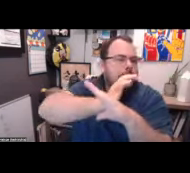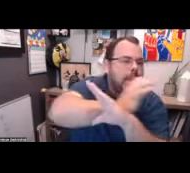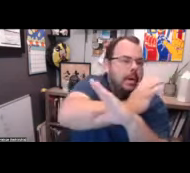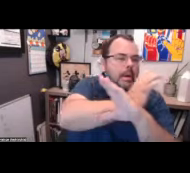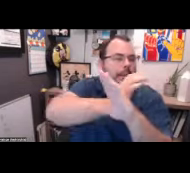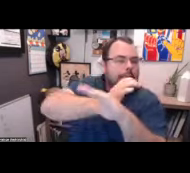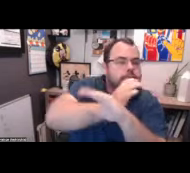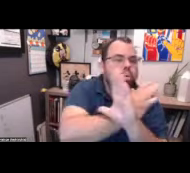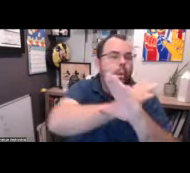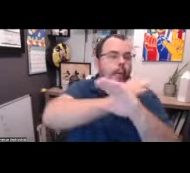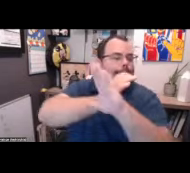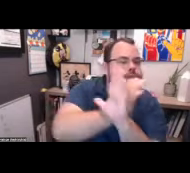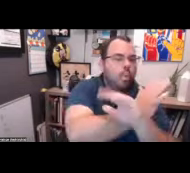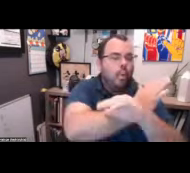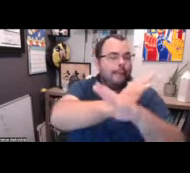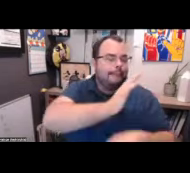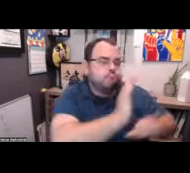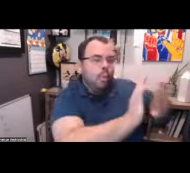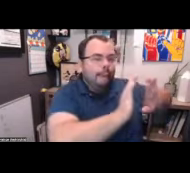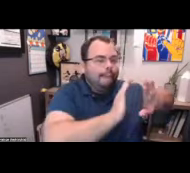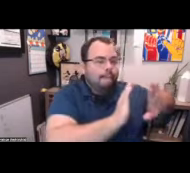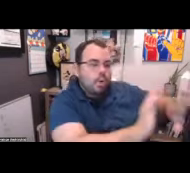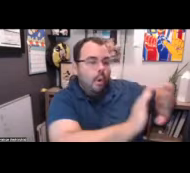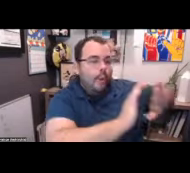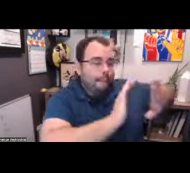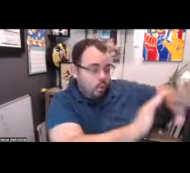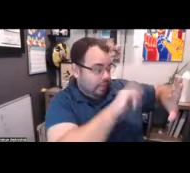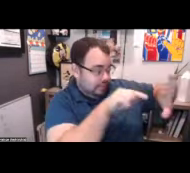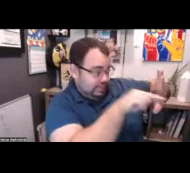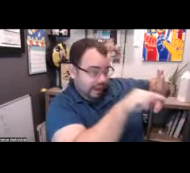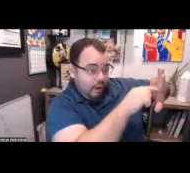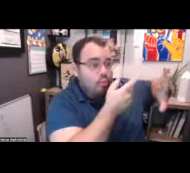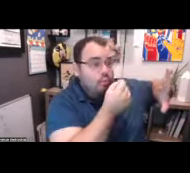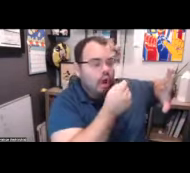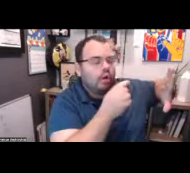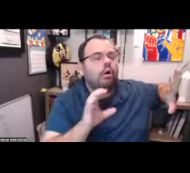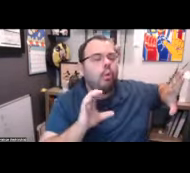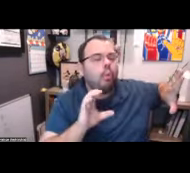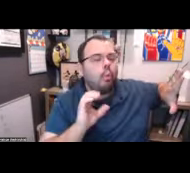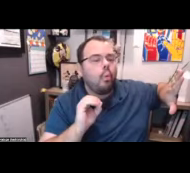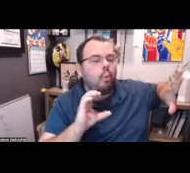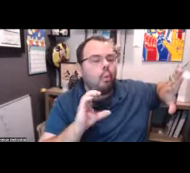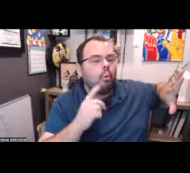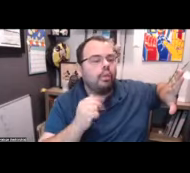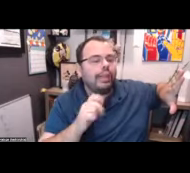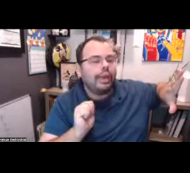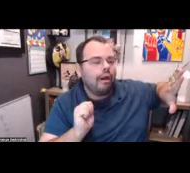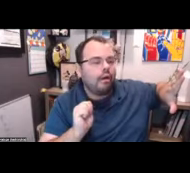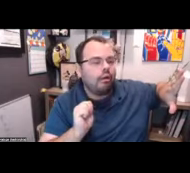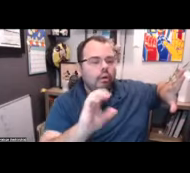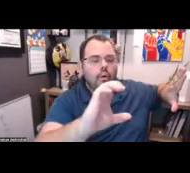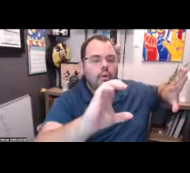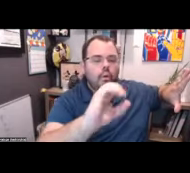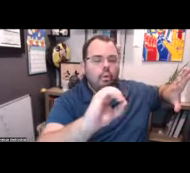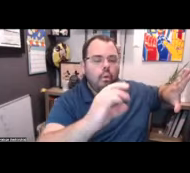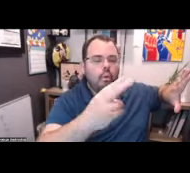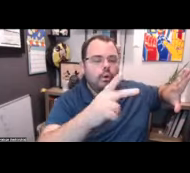it. It creates movement amongst the bones that are behind it. And those bones